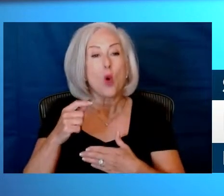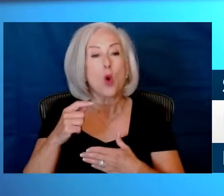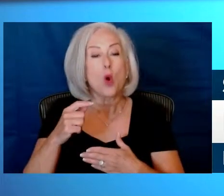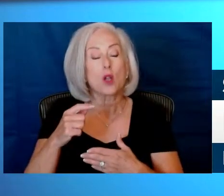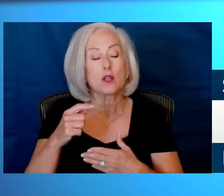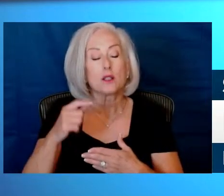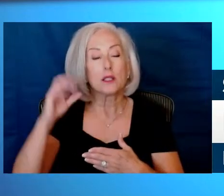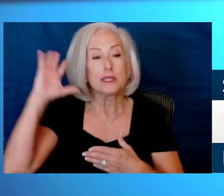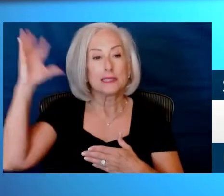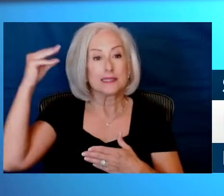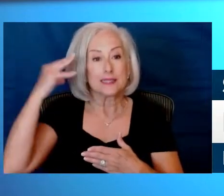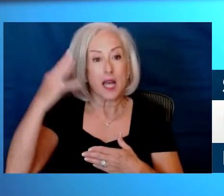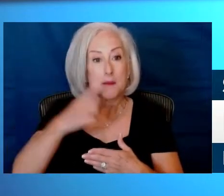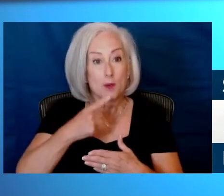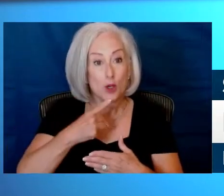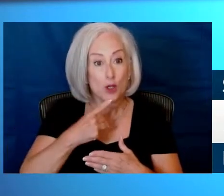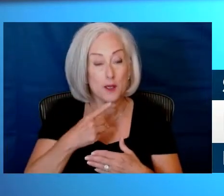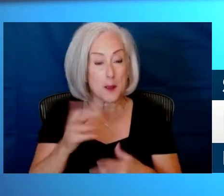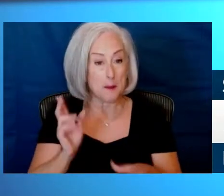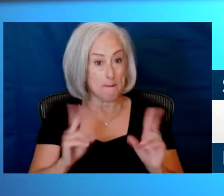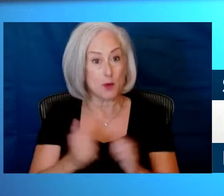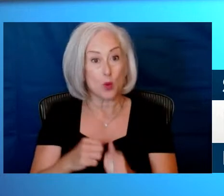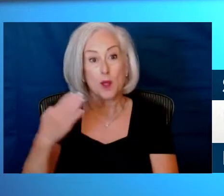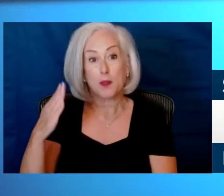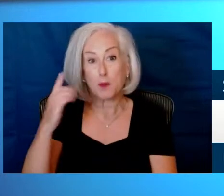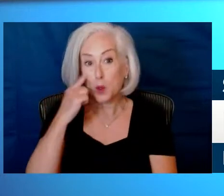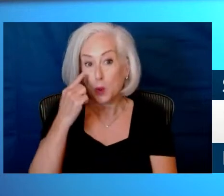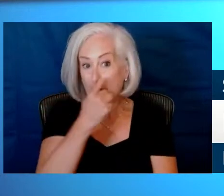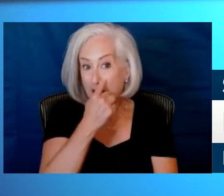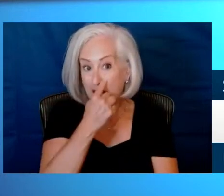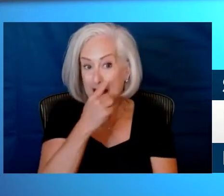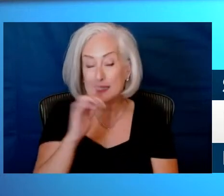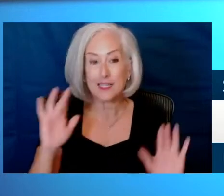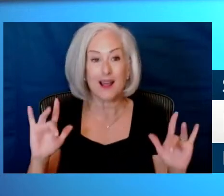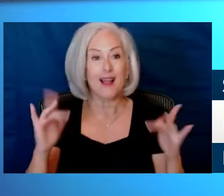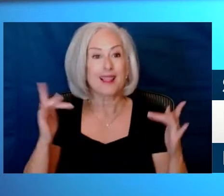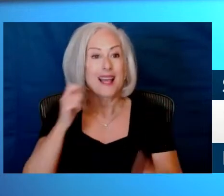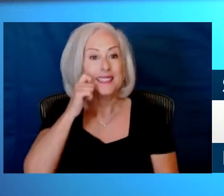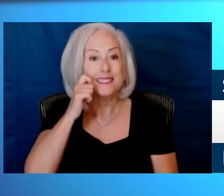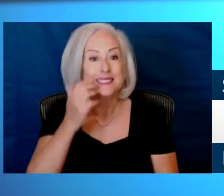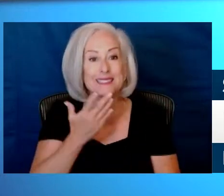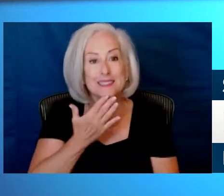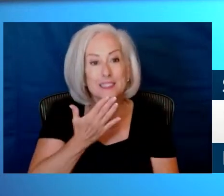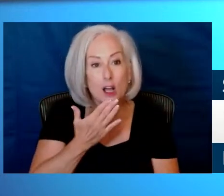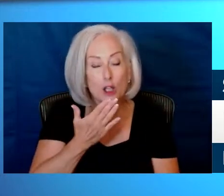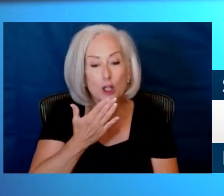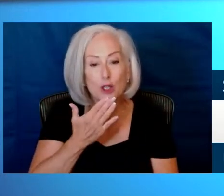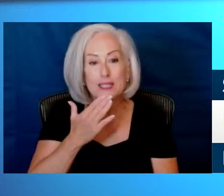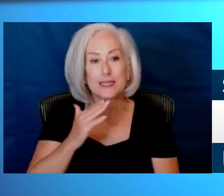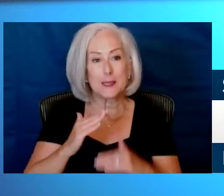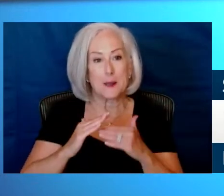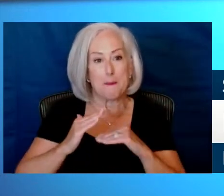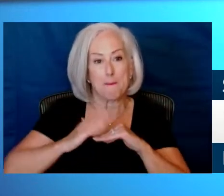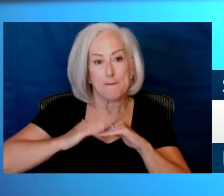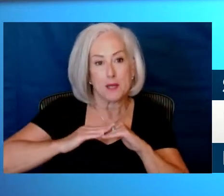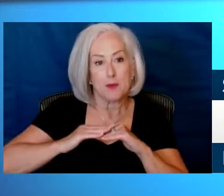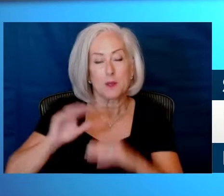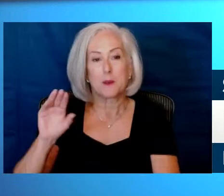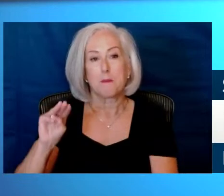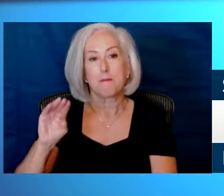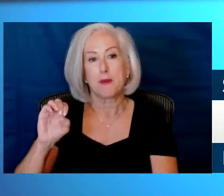blue eyes, and the least amount of melanin and the skin pigment have the highest risk for getting the